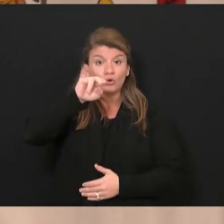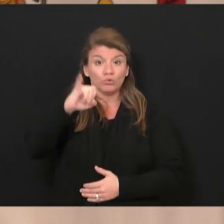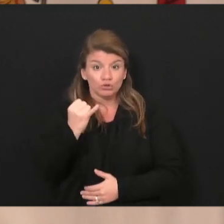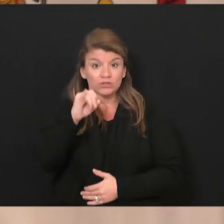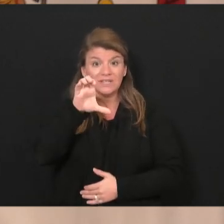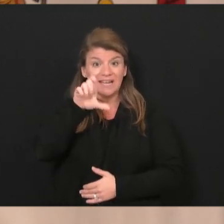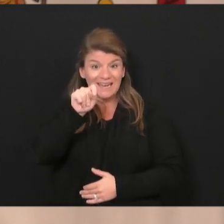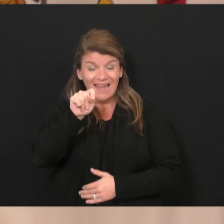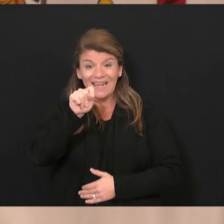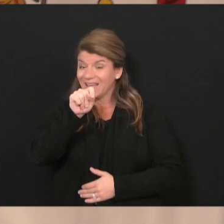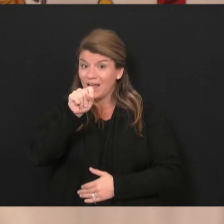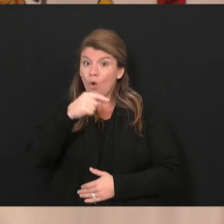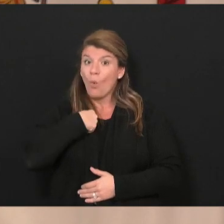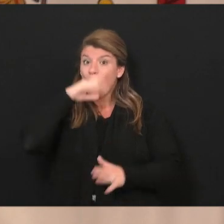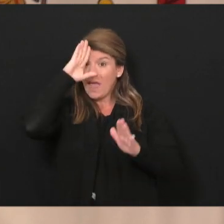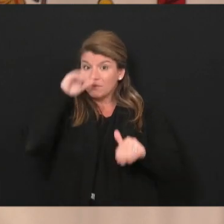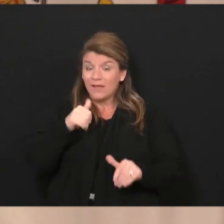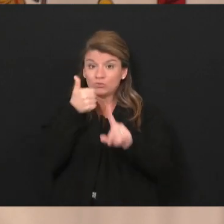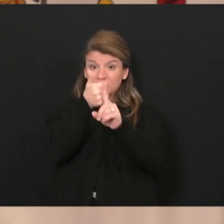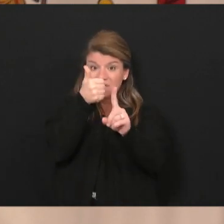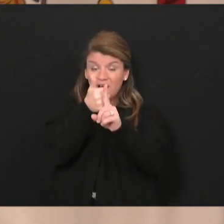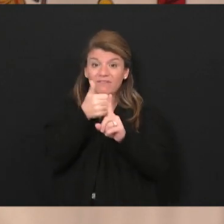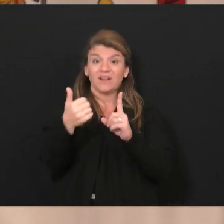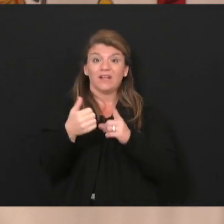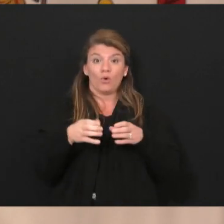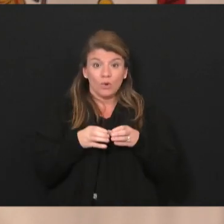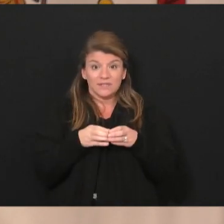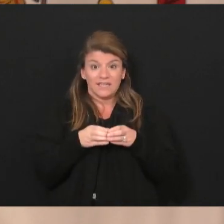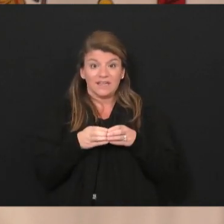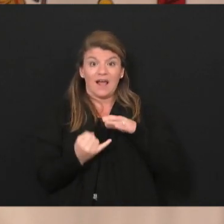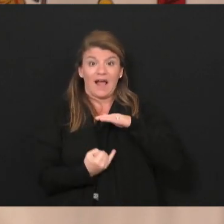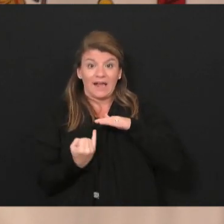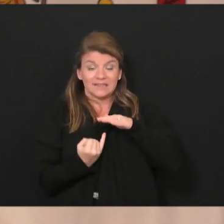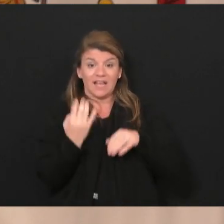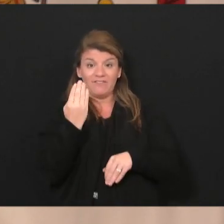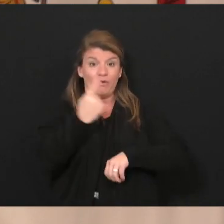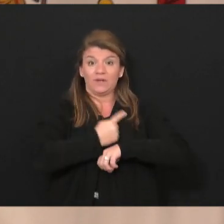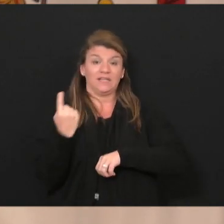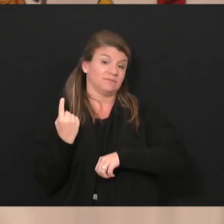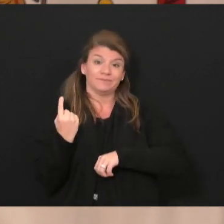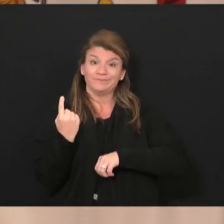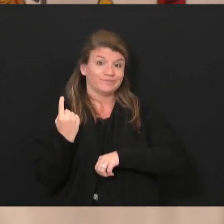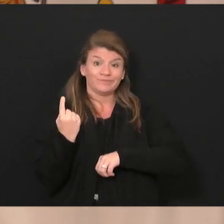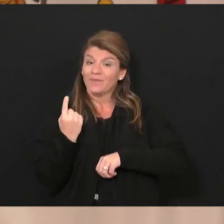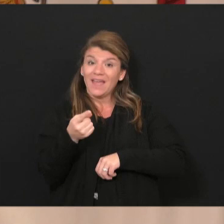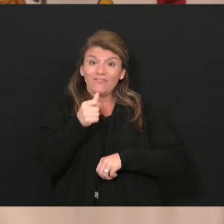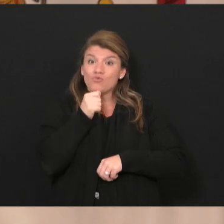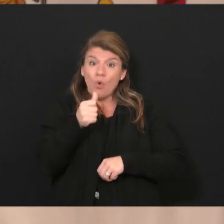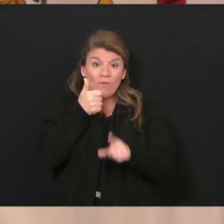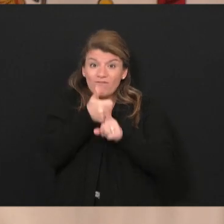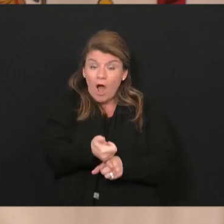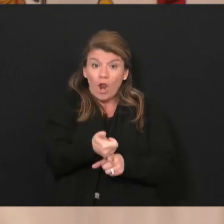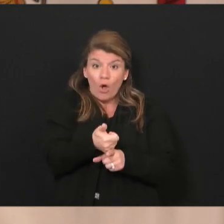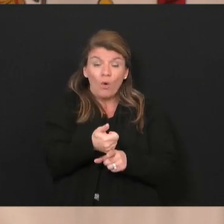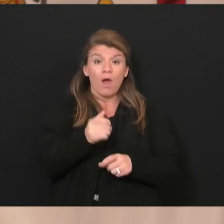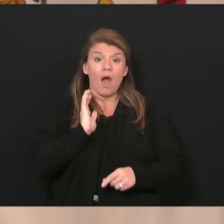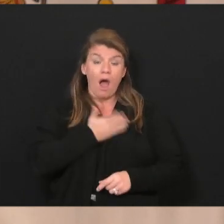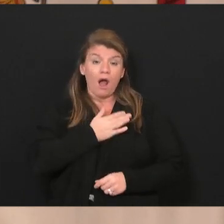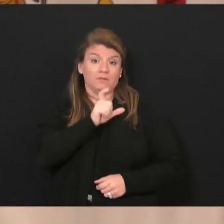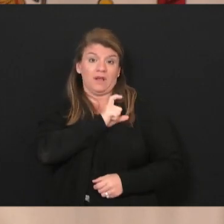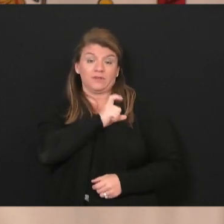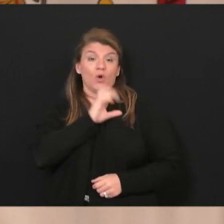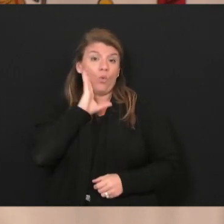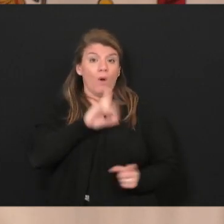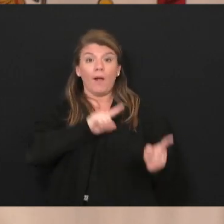be quarantined, self-quarantined for 14 days. And if they don't do it and everything, they're going to have a visit real quickly from one of our police